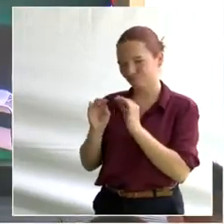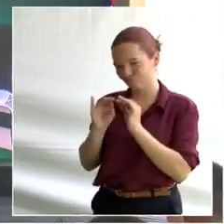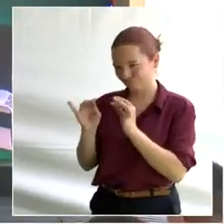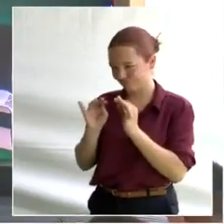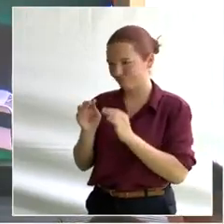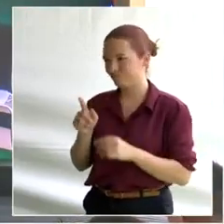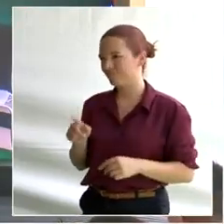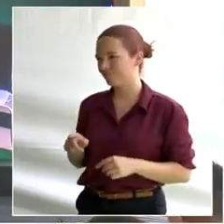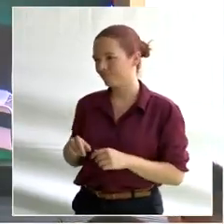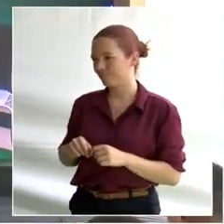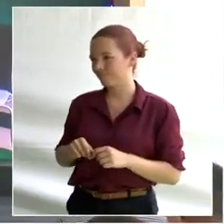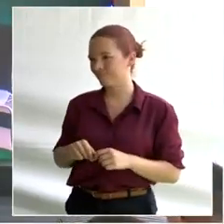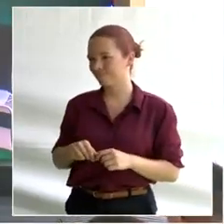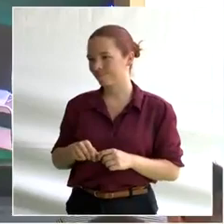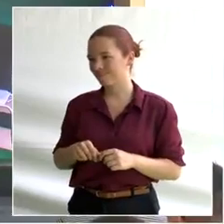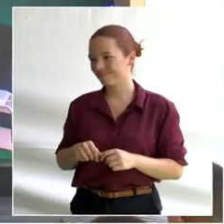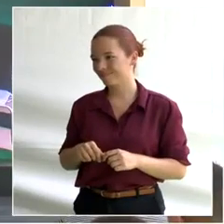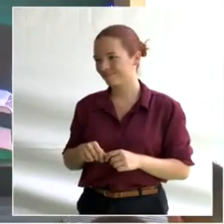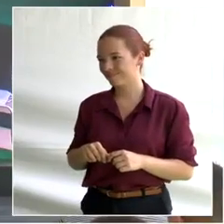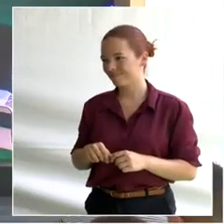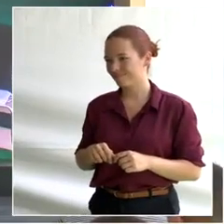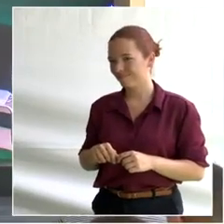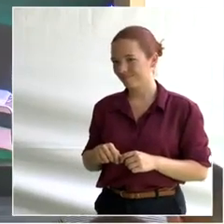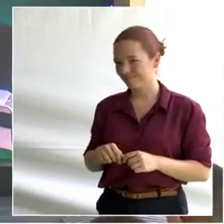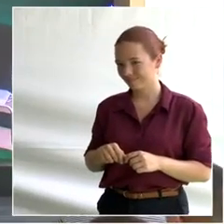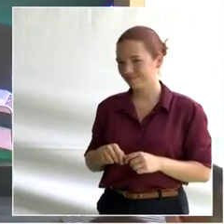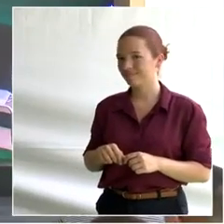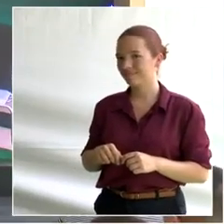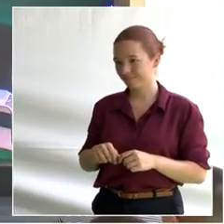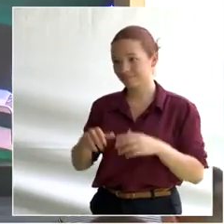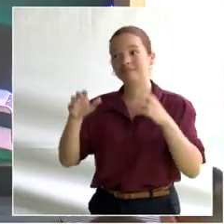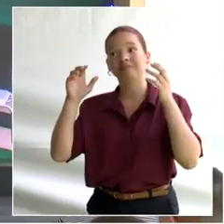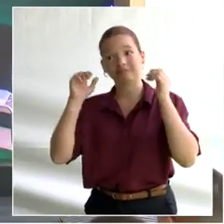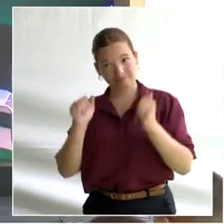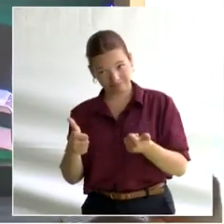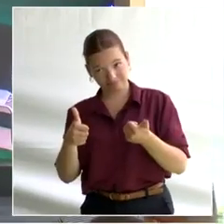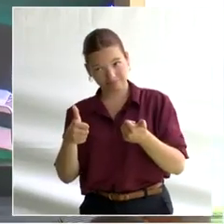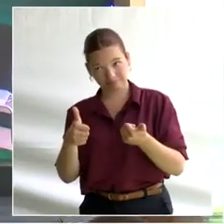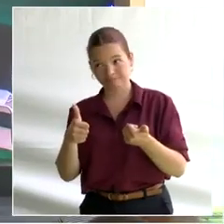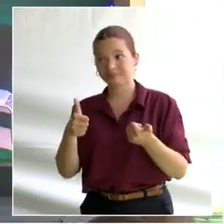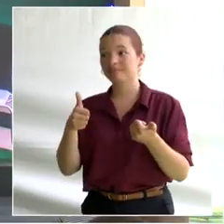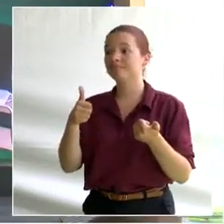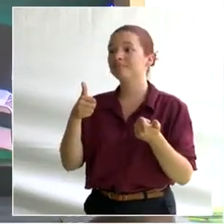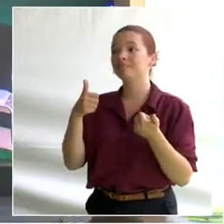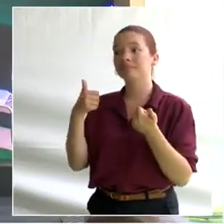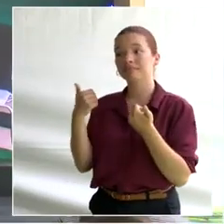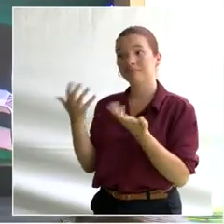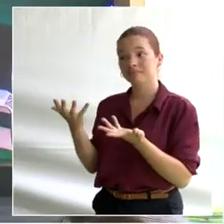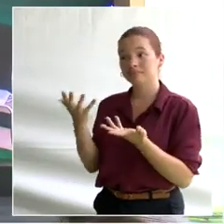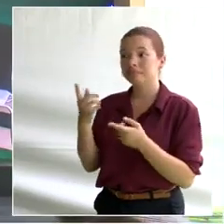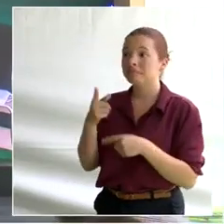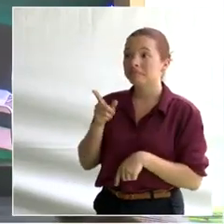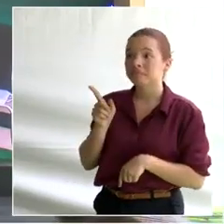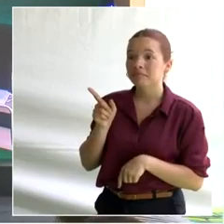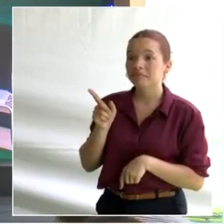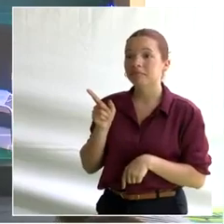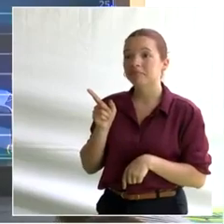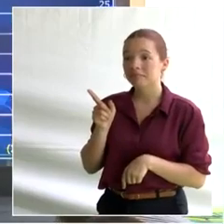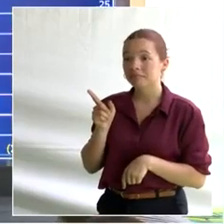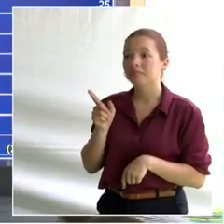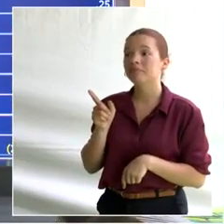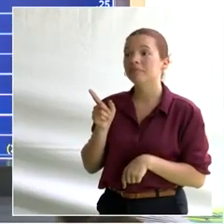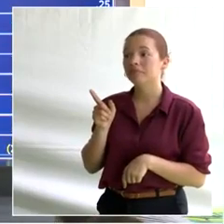Can you please show them? Okay, so Olivia has picked chip number 4 that will belong to